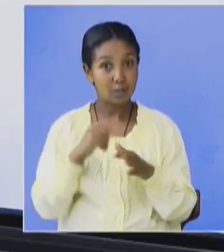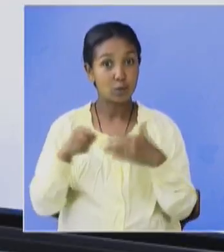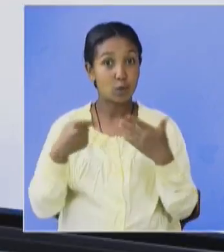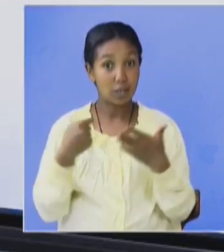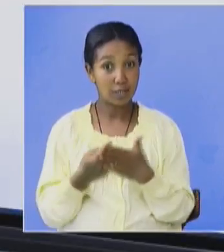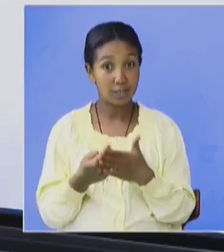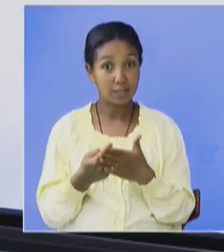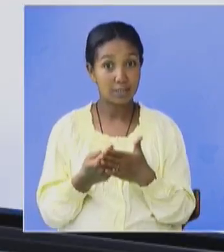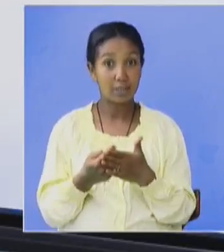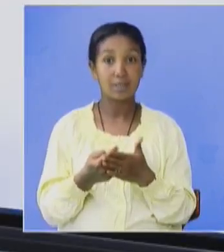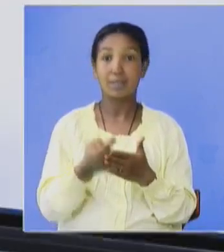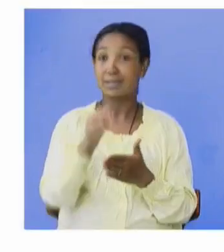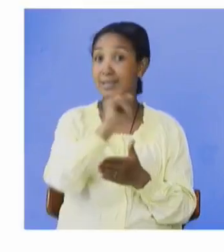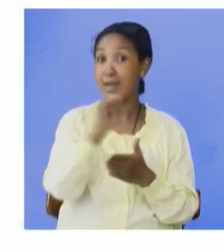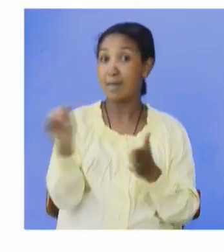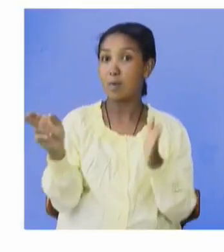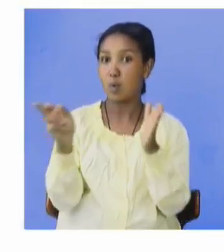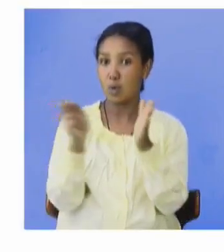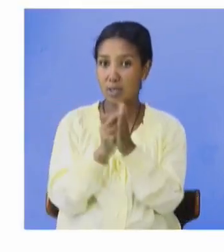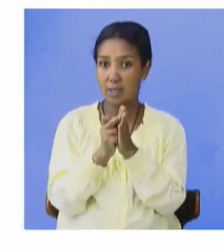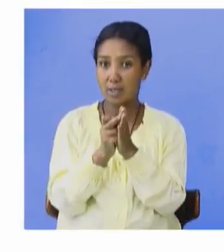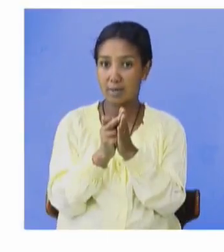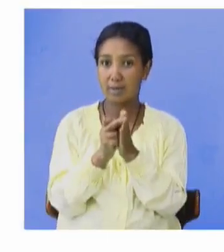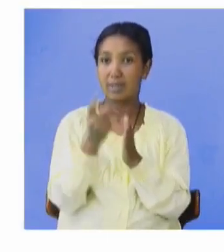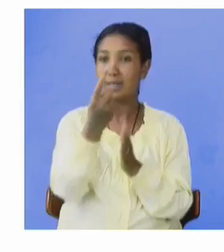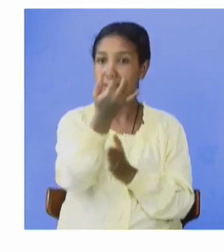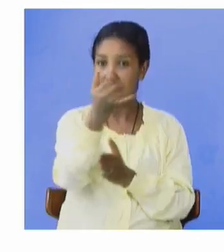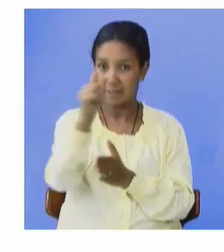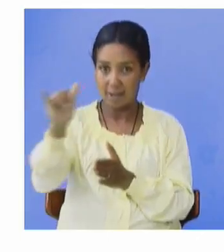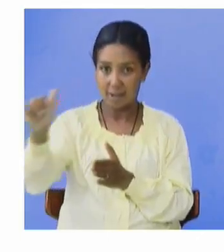is like the same rule. They,